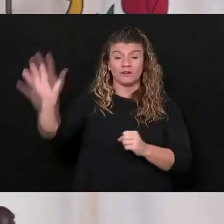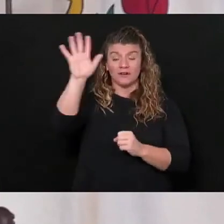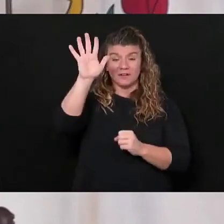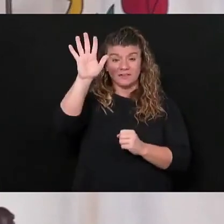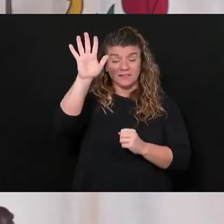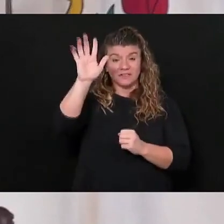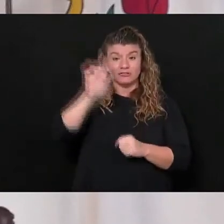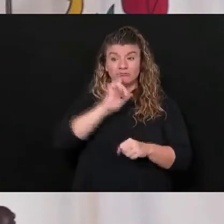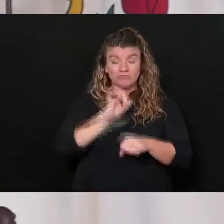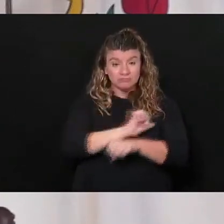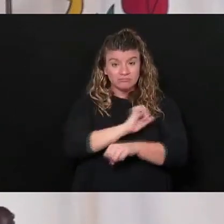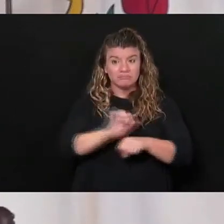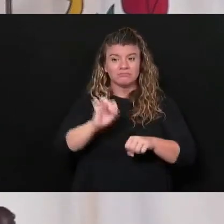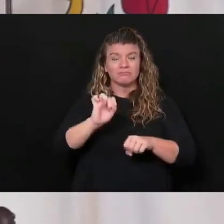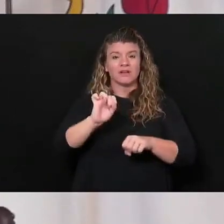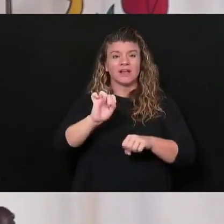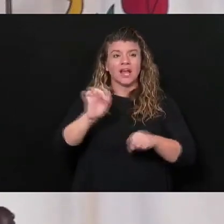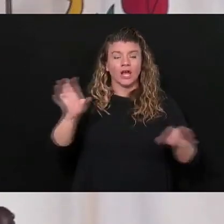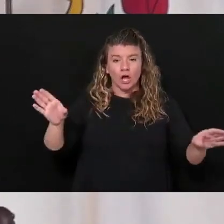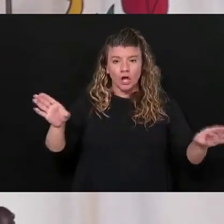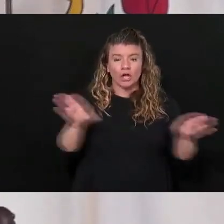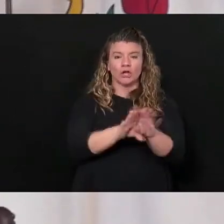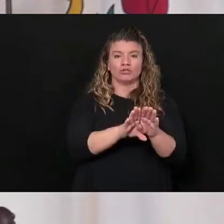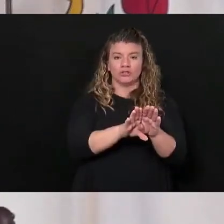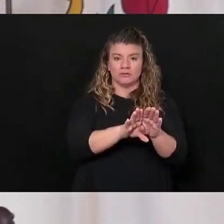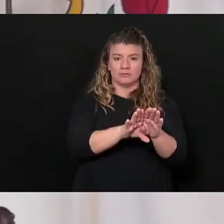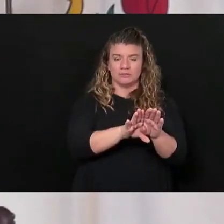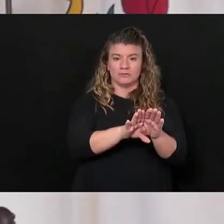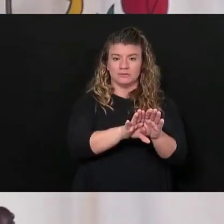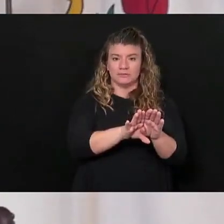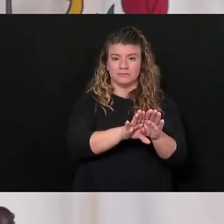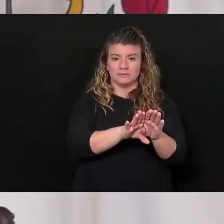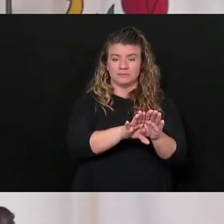absolute closure from the standpoint of,